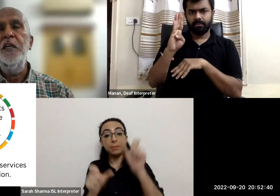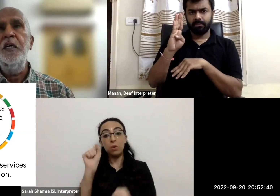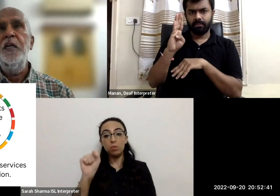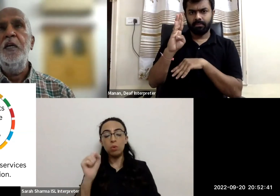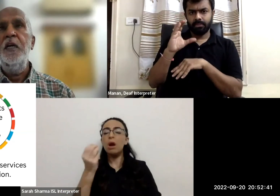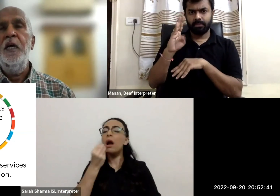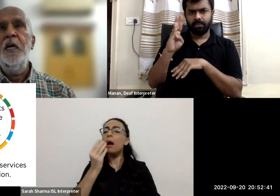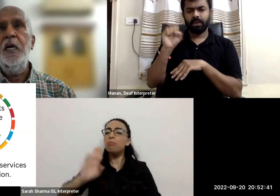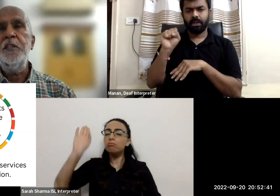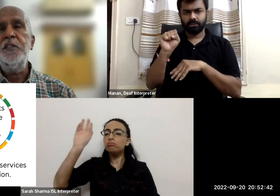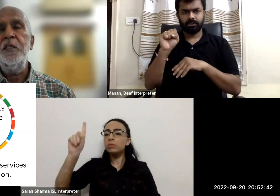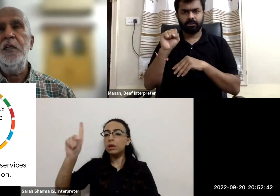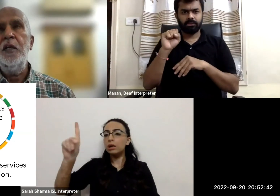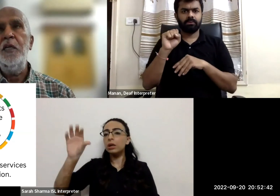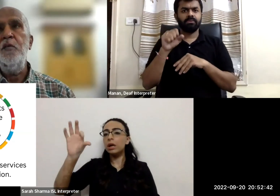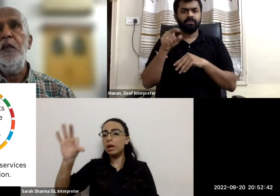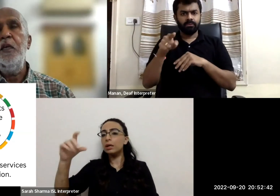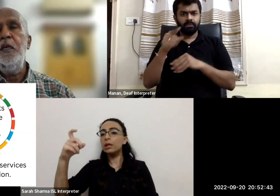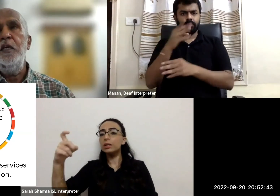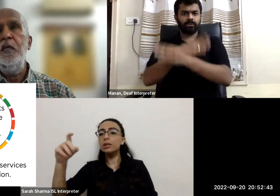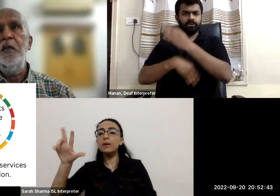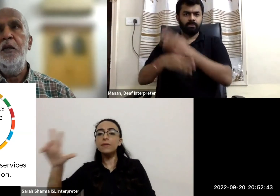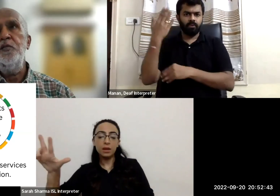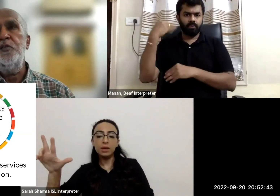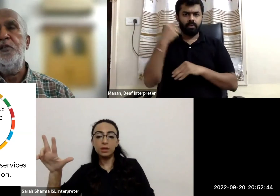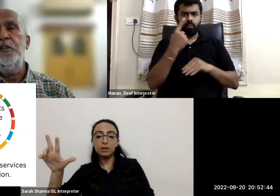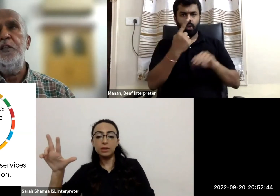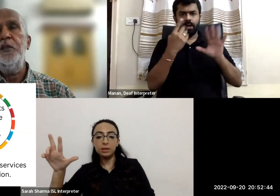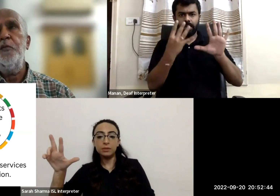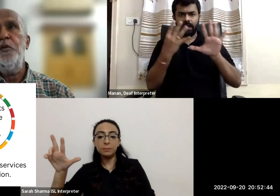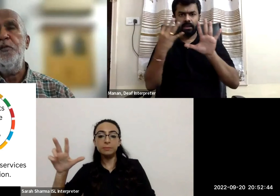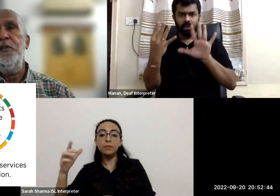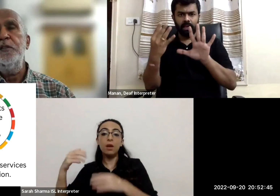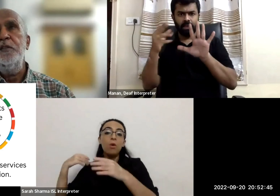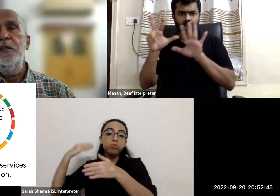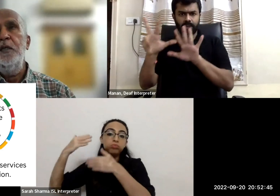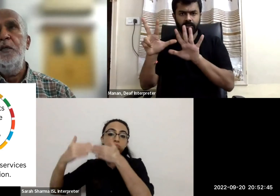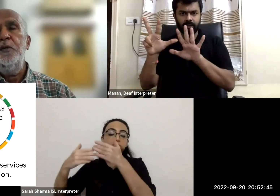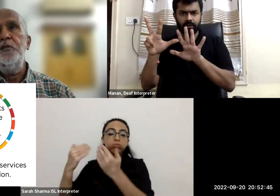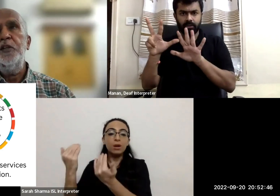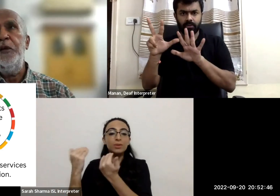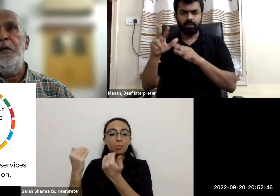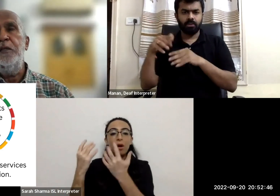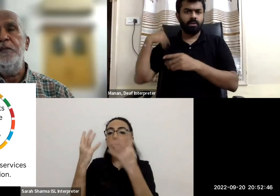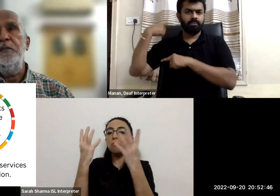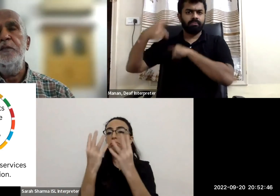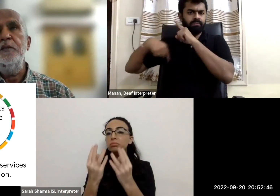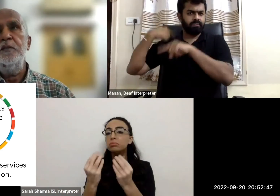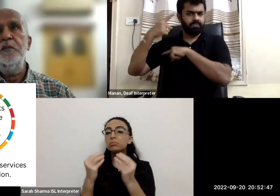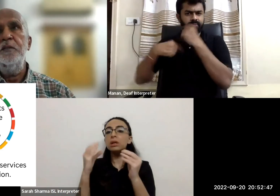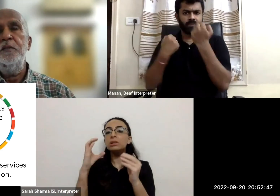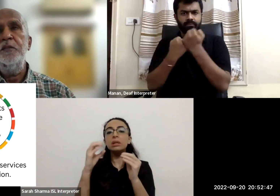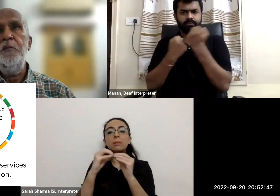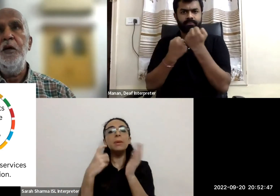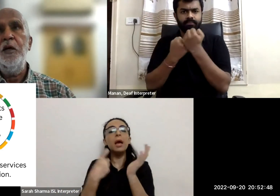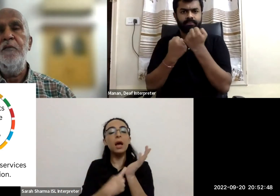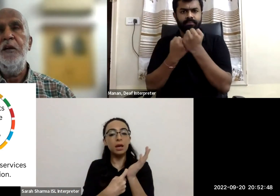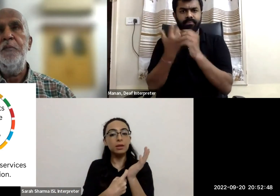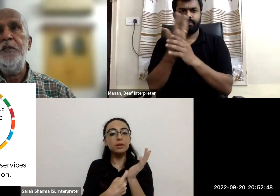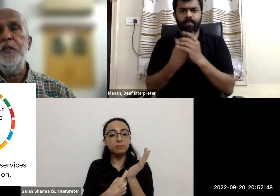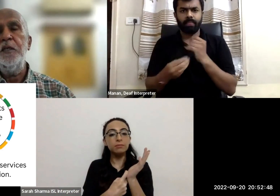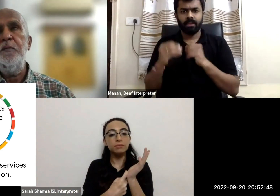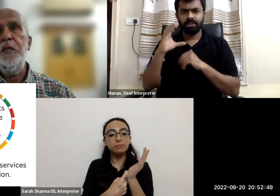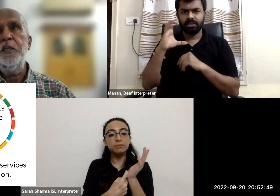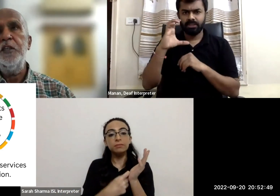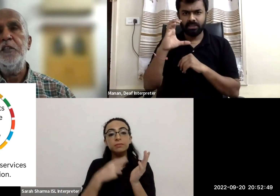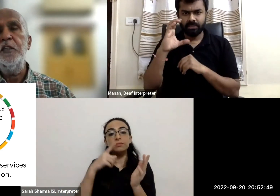1978, has gradually reduced its support to CBR. CBR